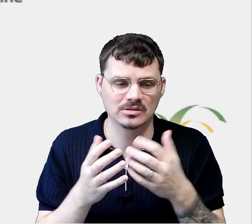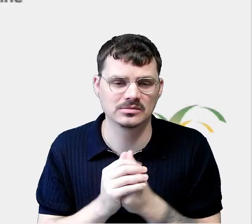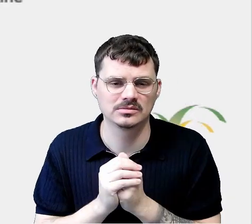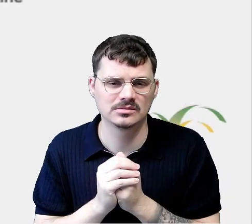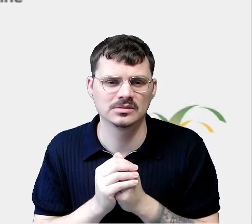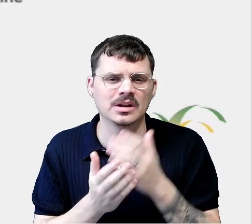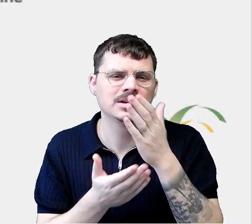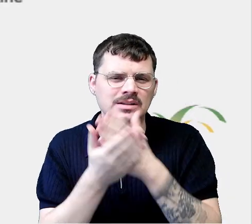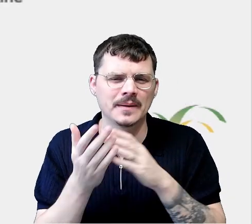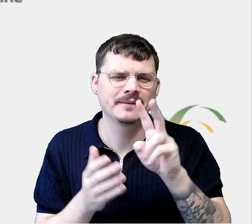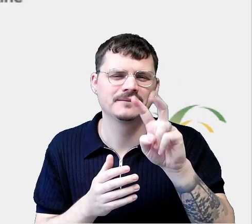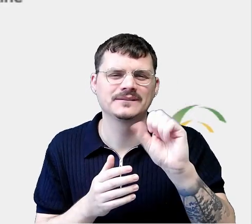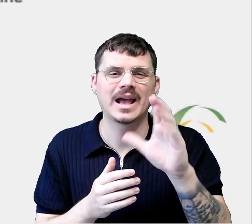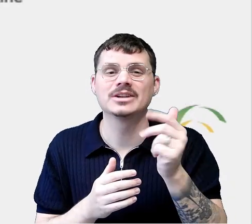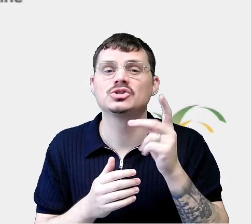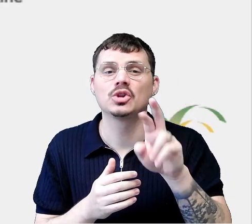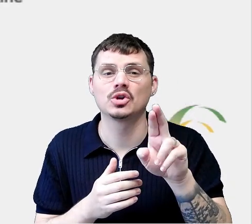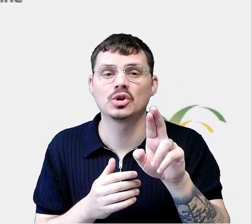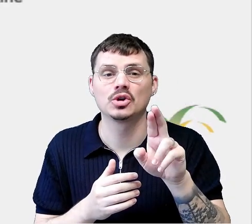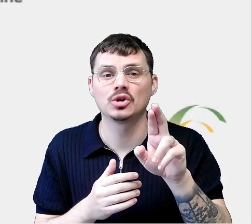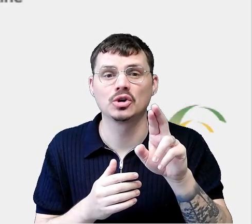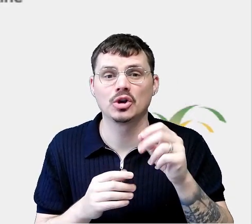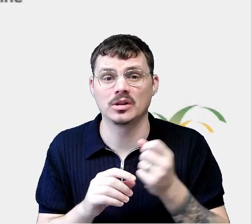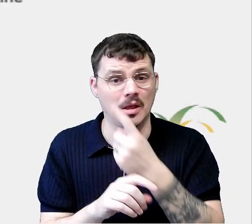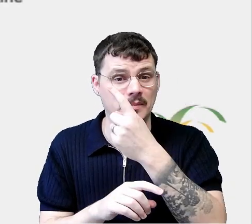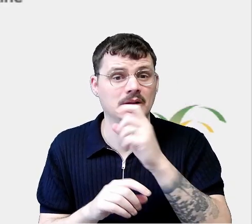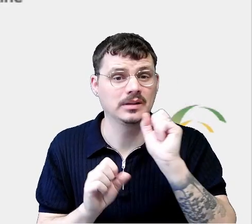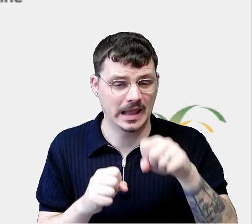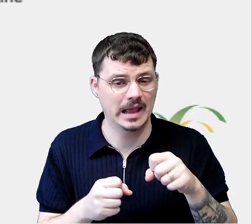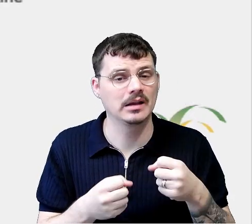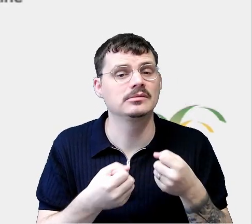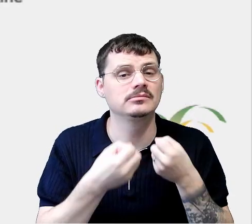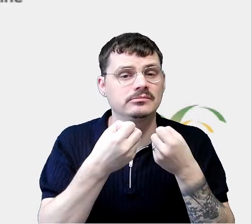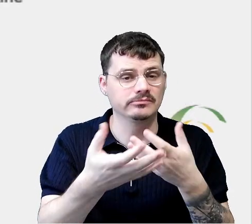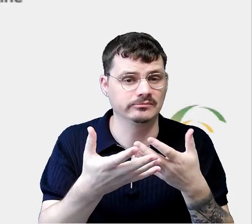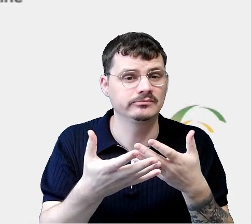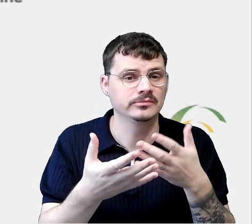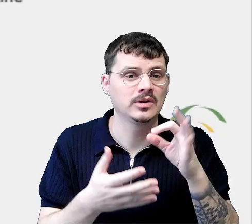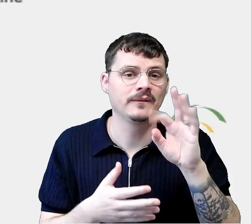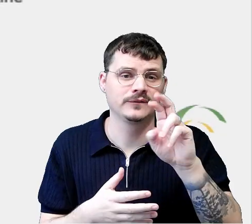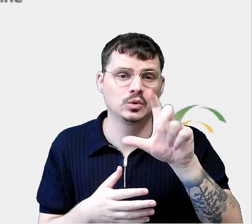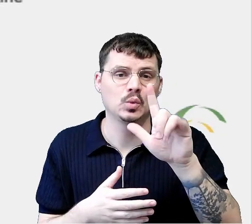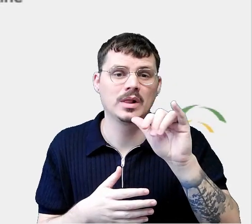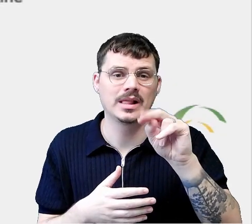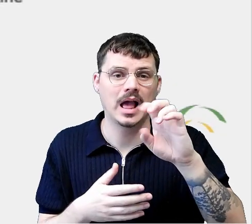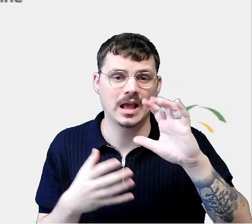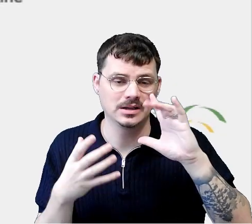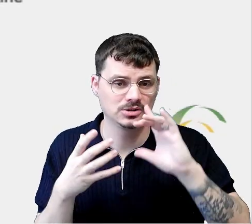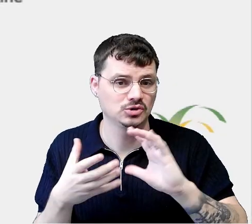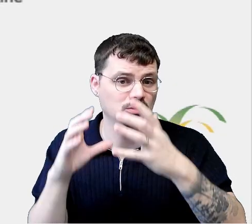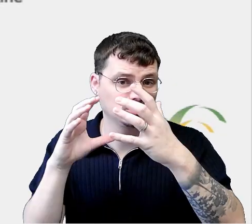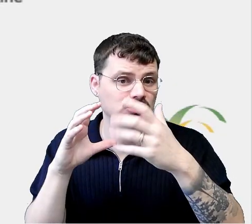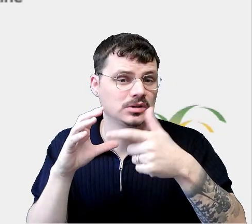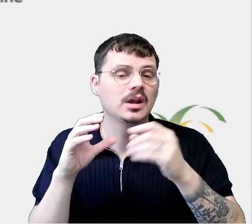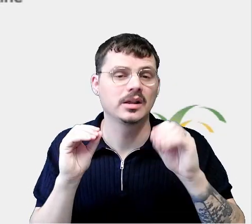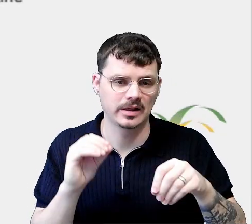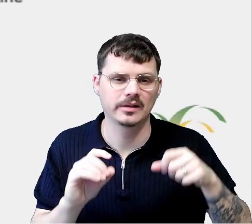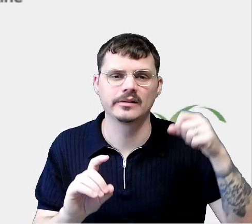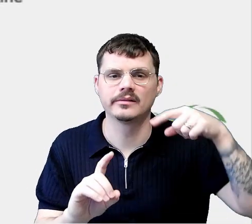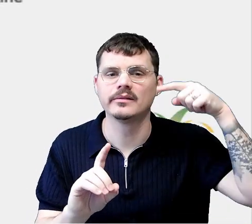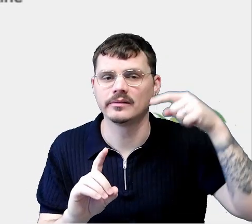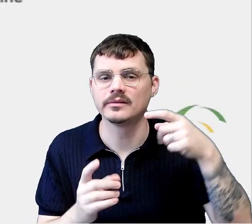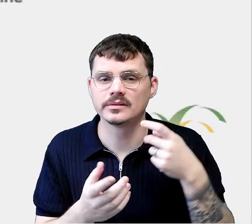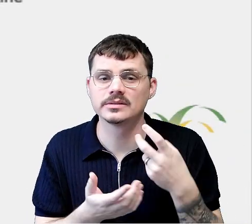Certain vascular anomalies can contribute to the onset of fuel line disruptions and produce